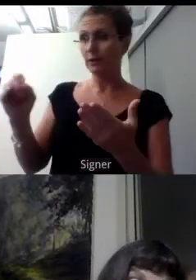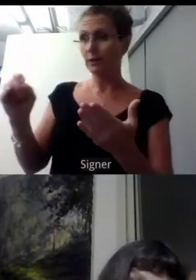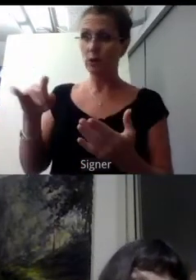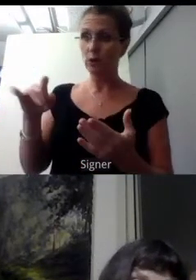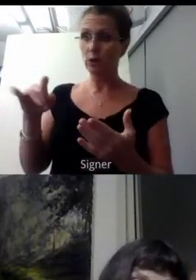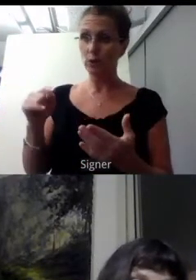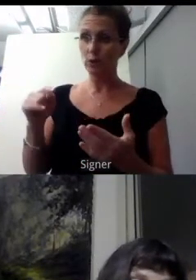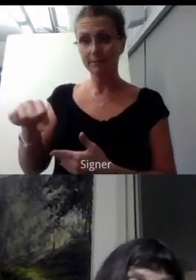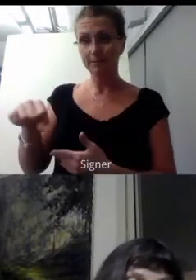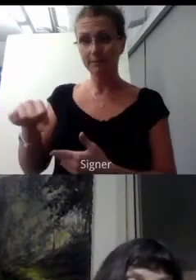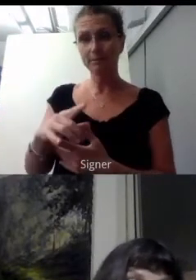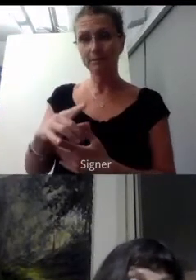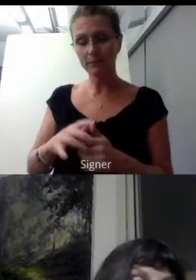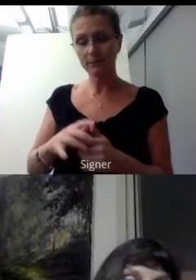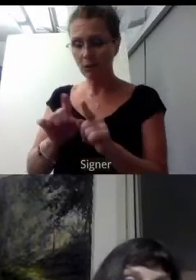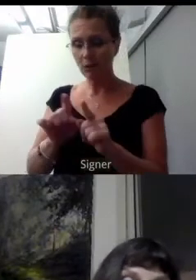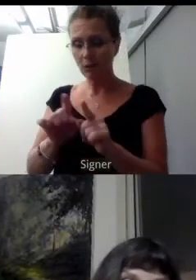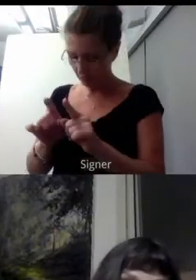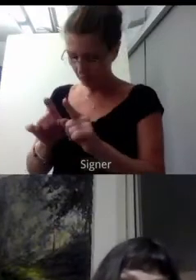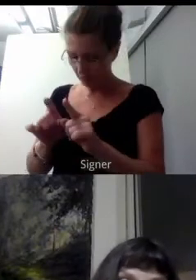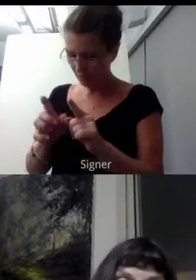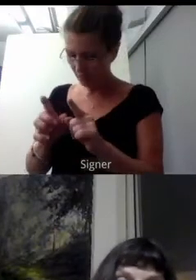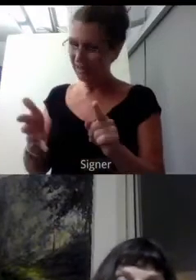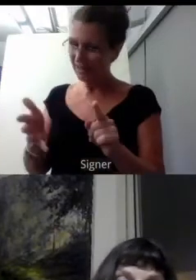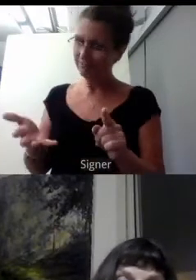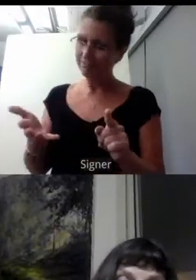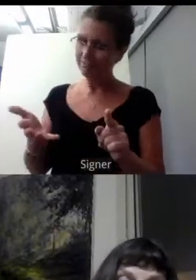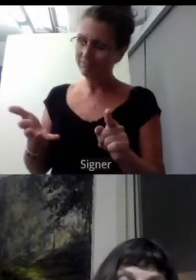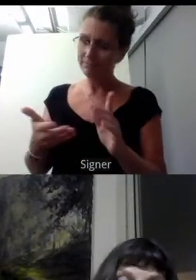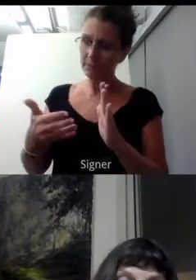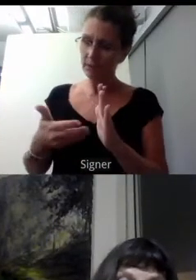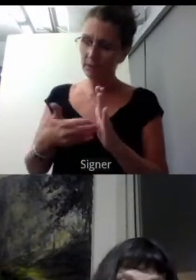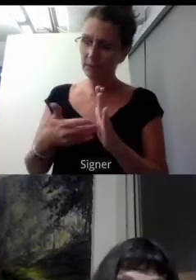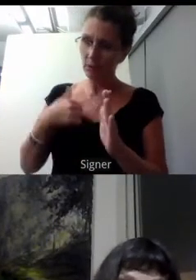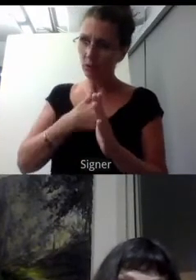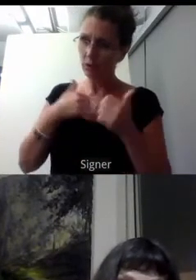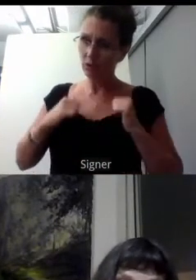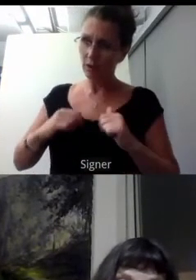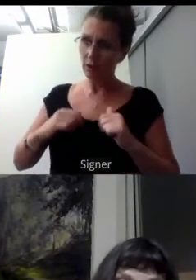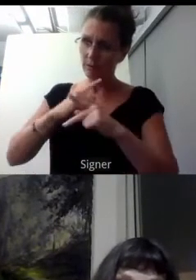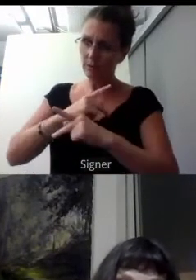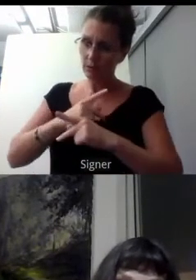sometimes we just figure out what is the complaint